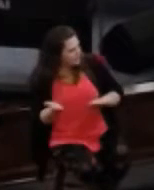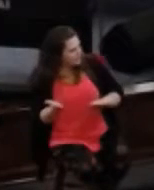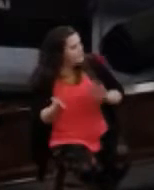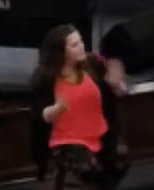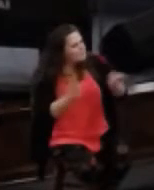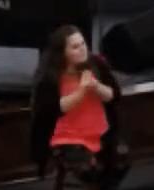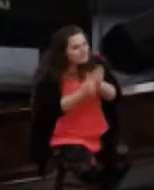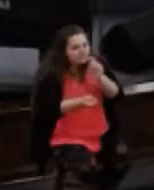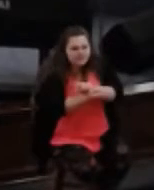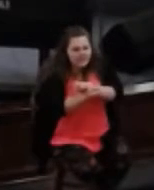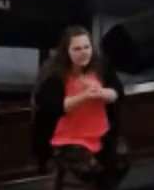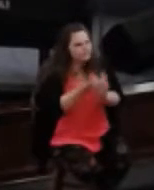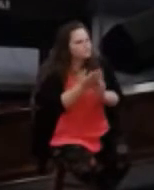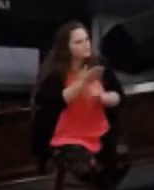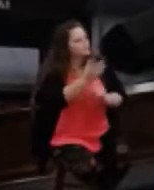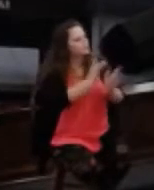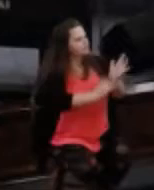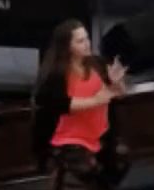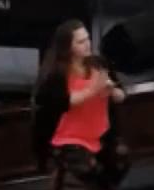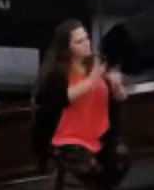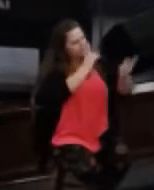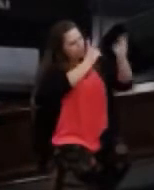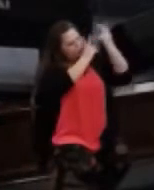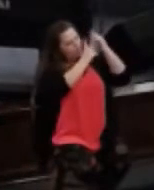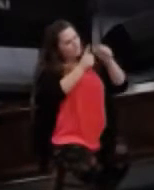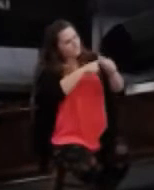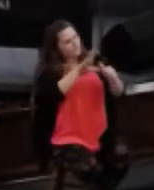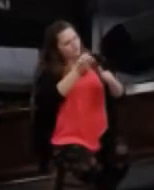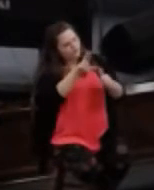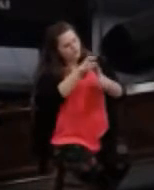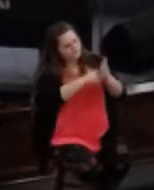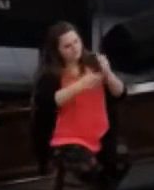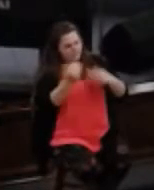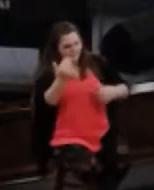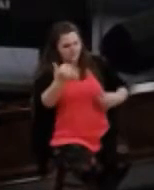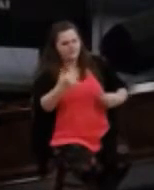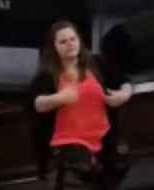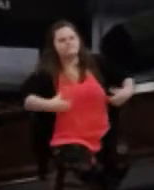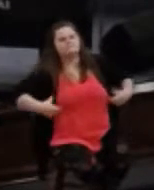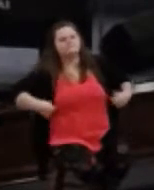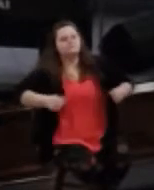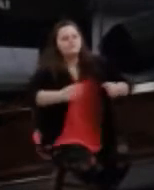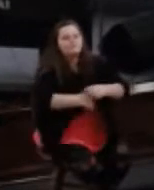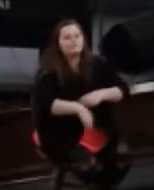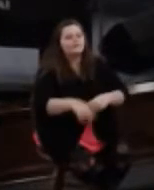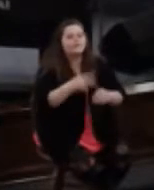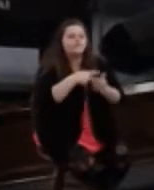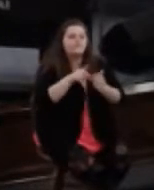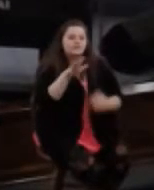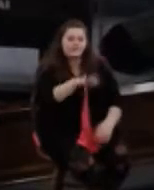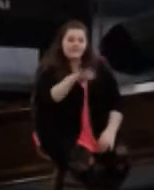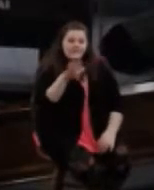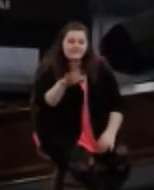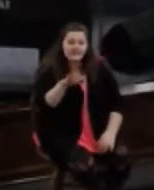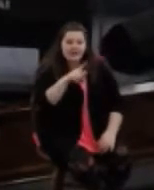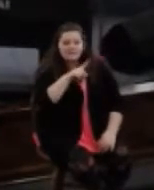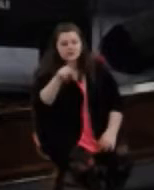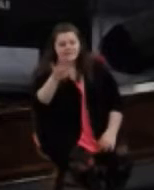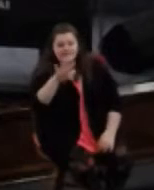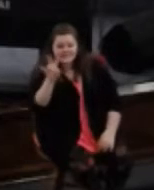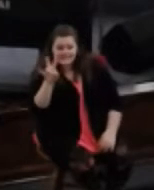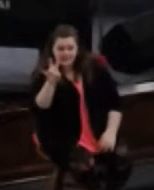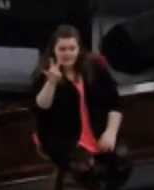with Jesus. Look up here at 1 Corinthians chapter 15. Verses 55 through